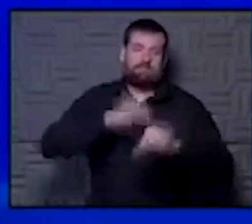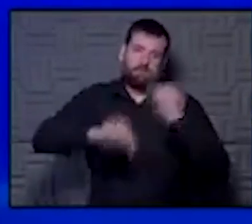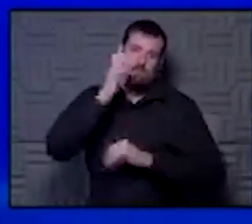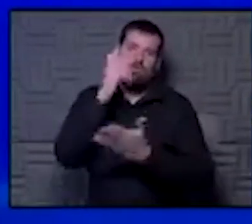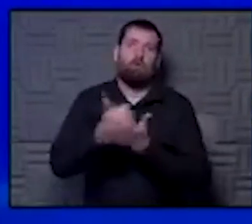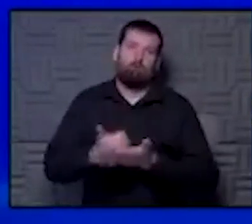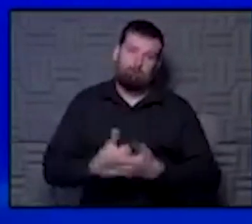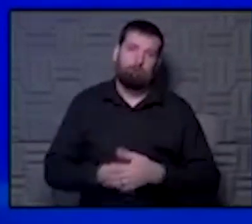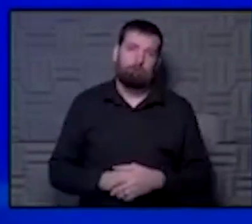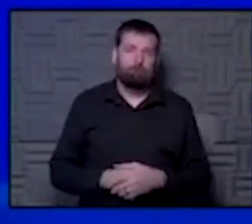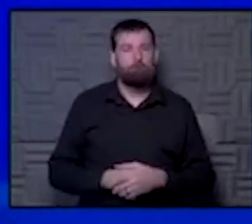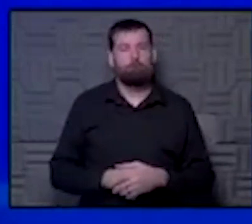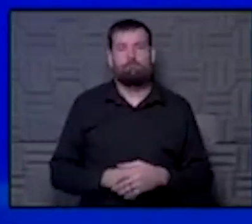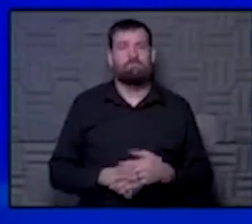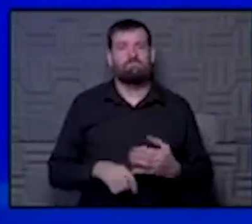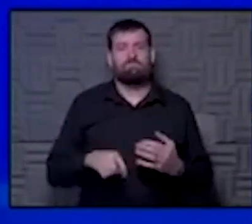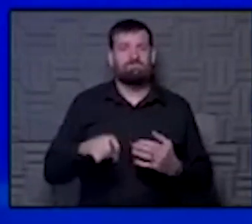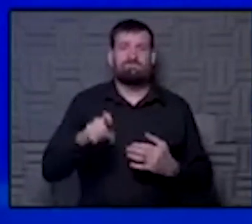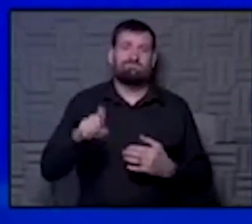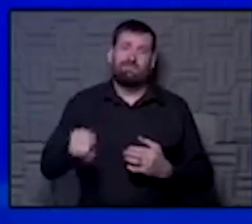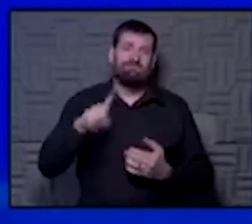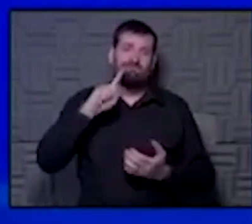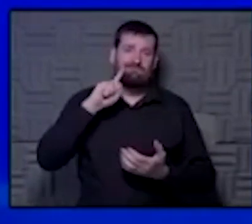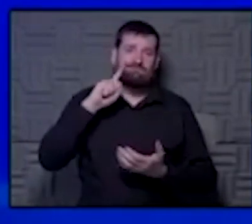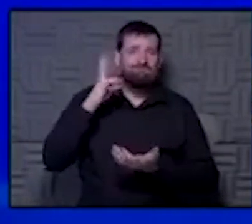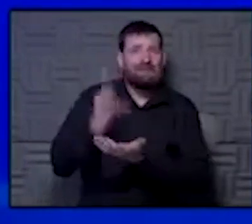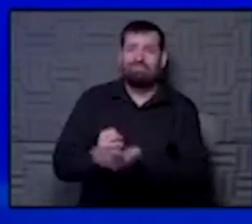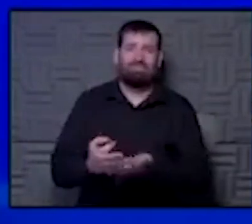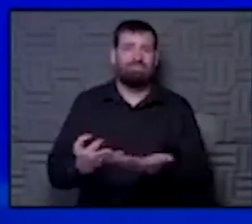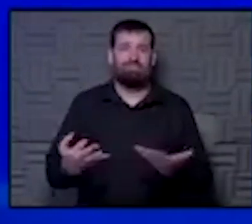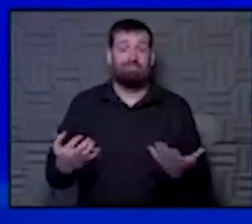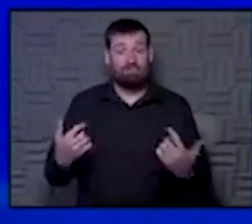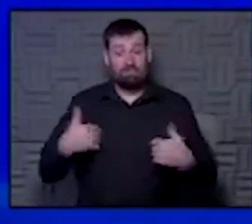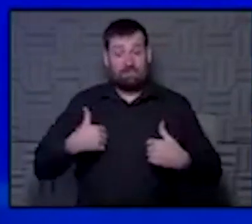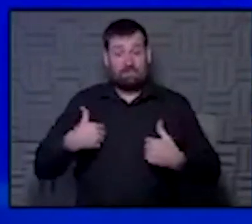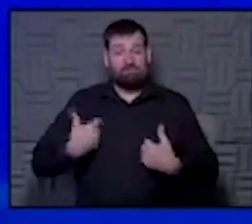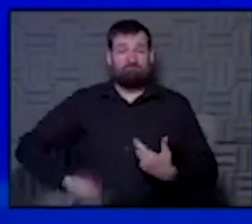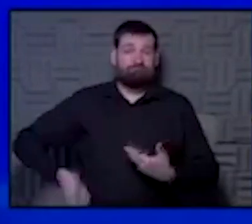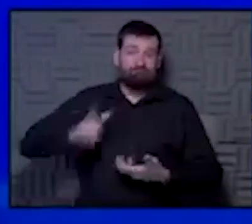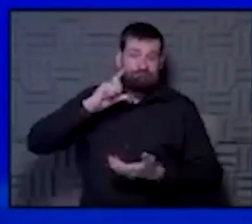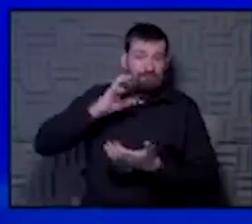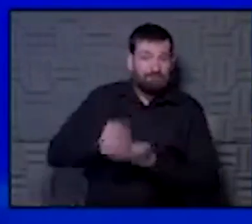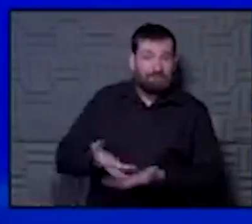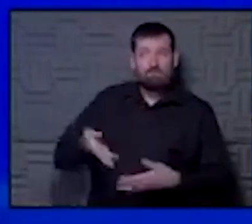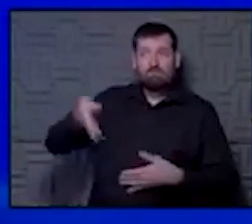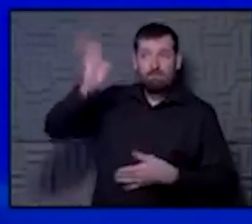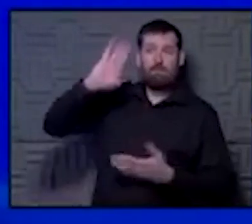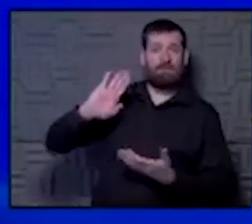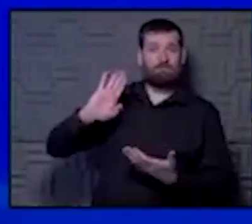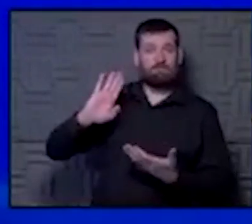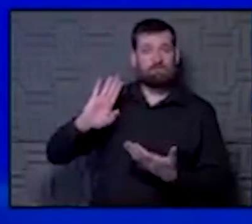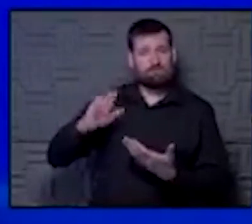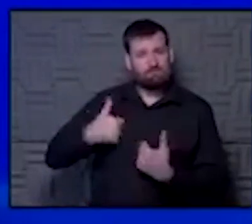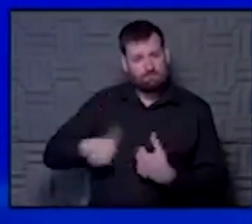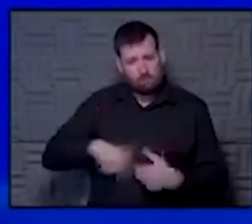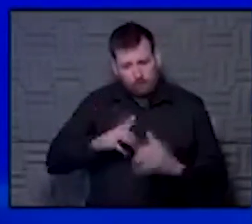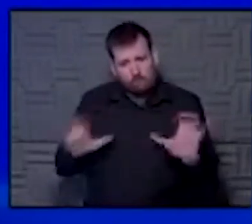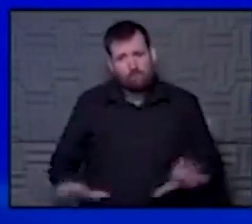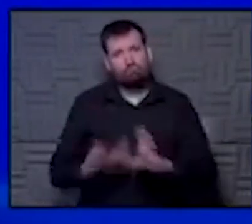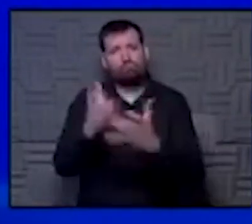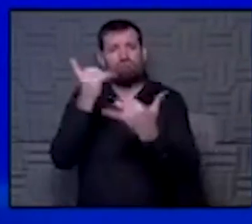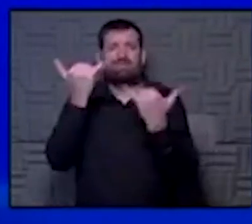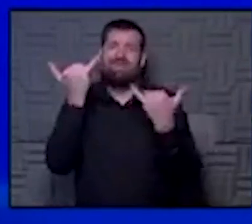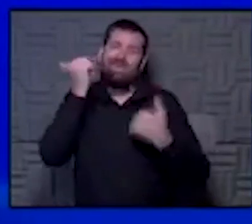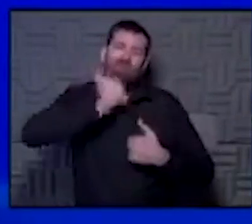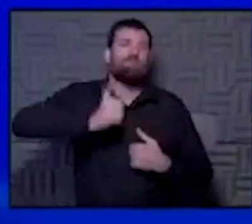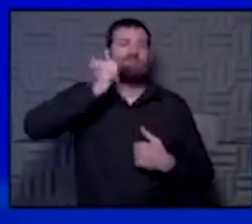get there. You have to have some faith in something. And, for me, I have faith in God, and I have faith in what we do every day here at the